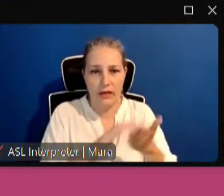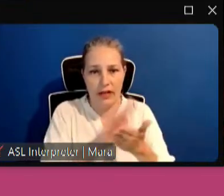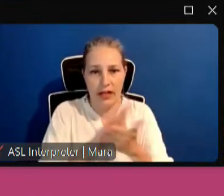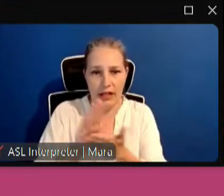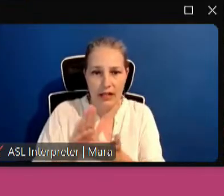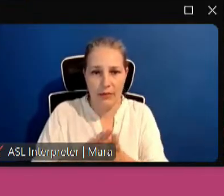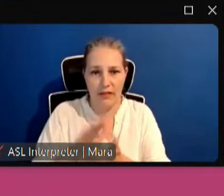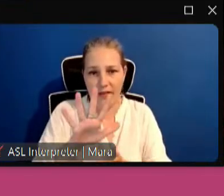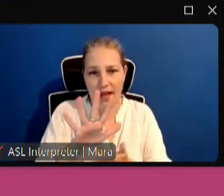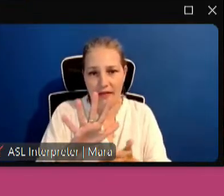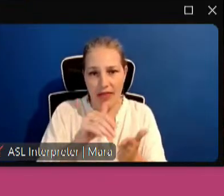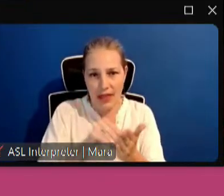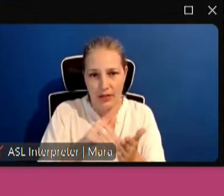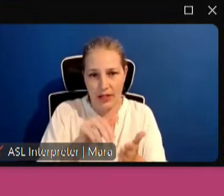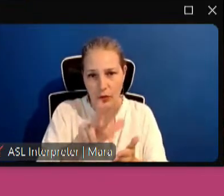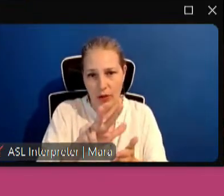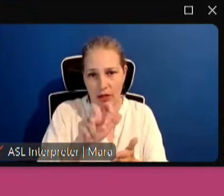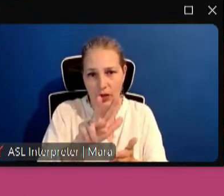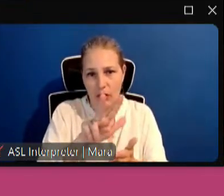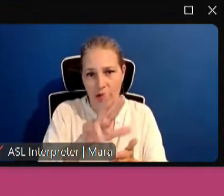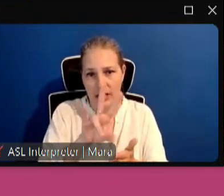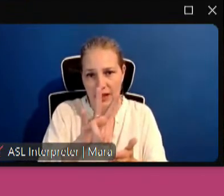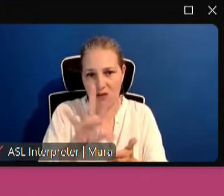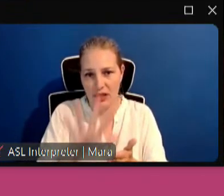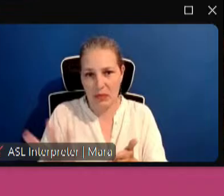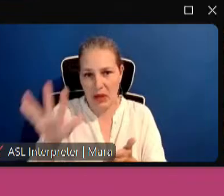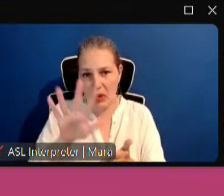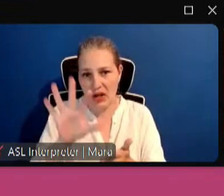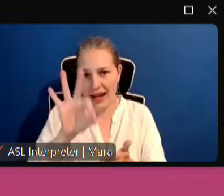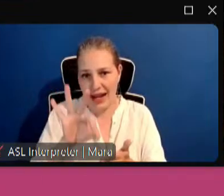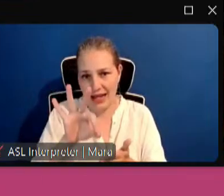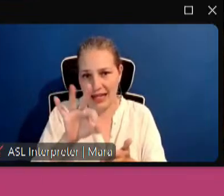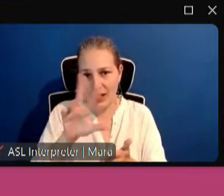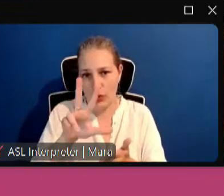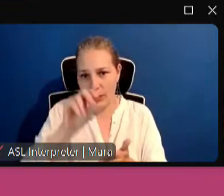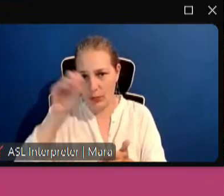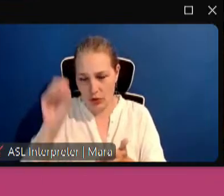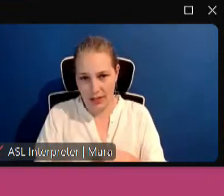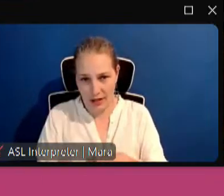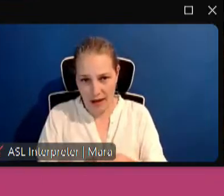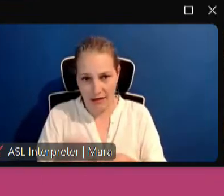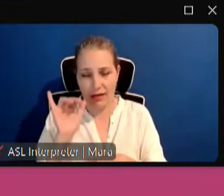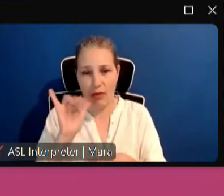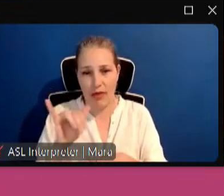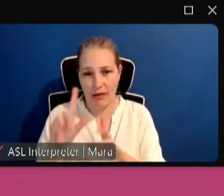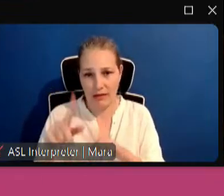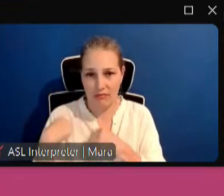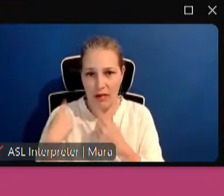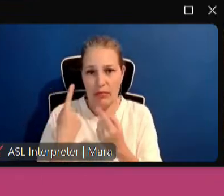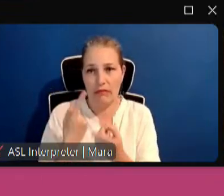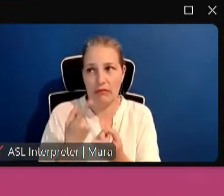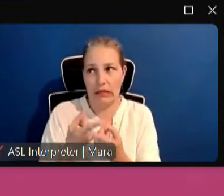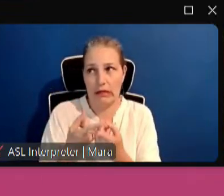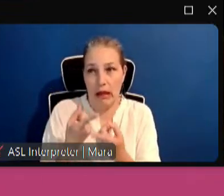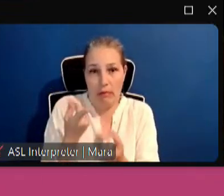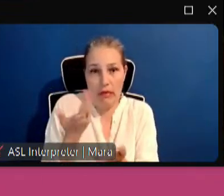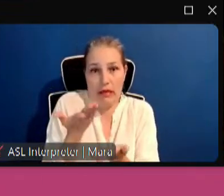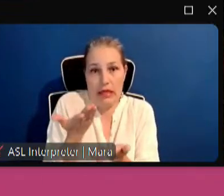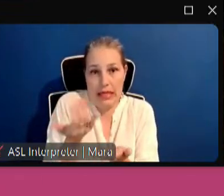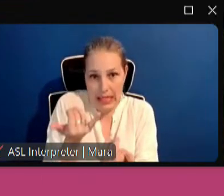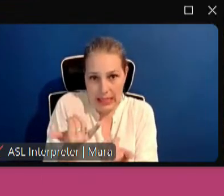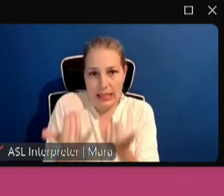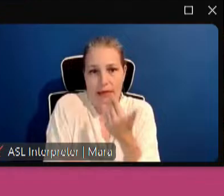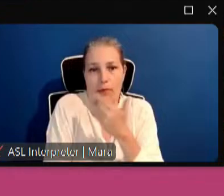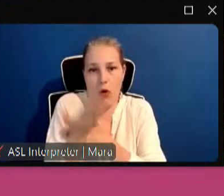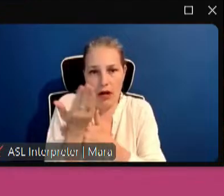5,337, which is about 93%, and that is as of this morning. And then